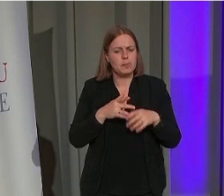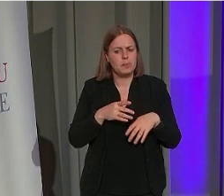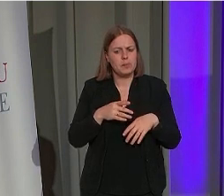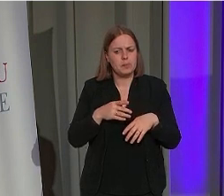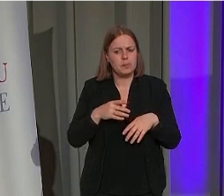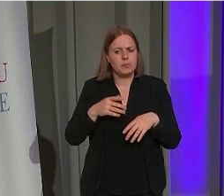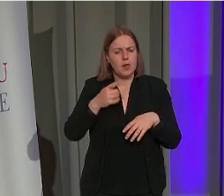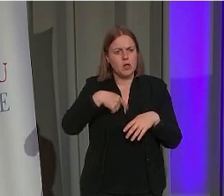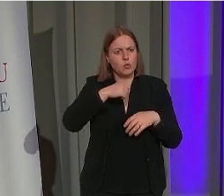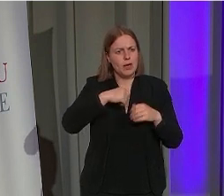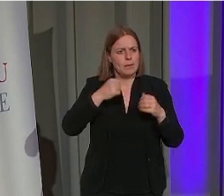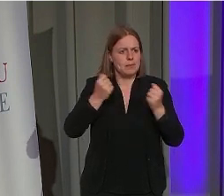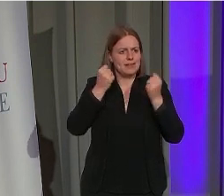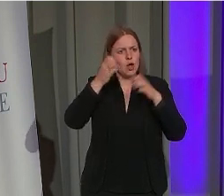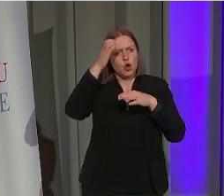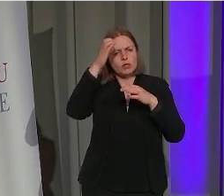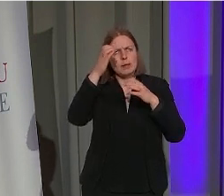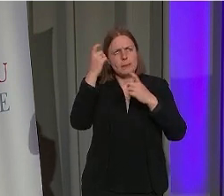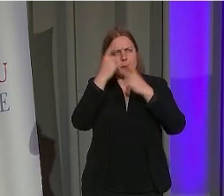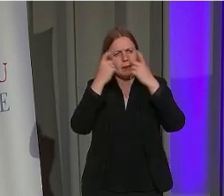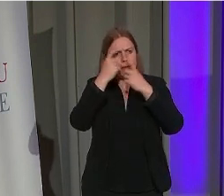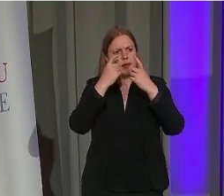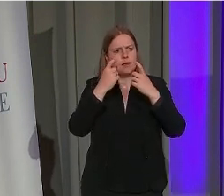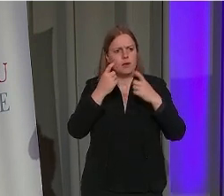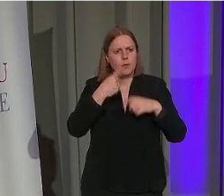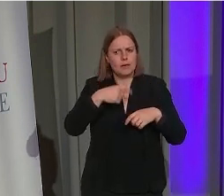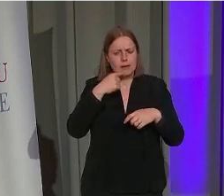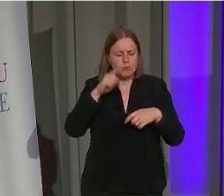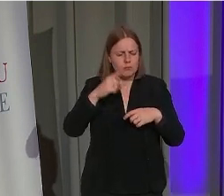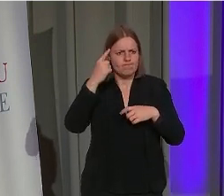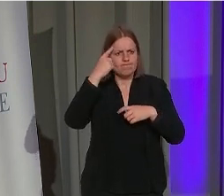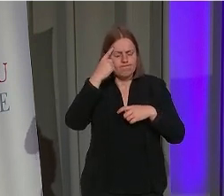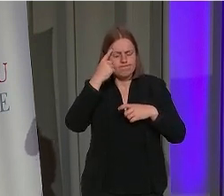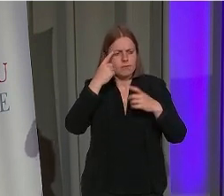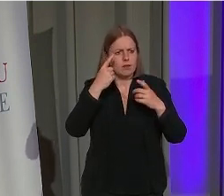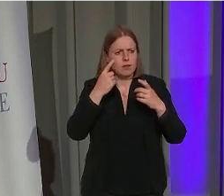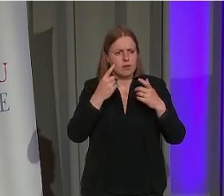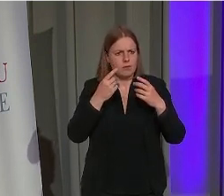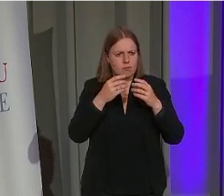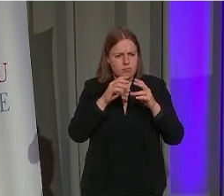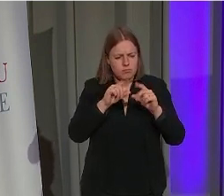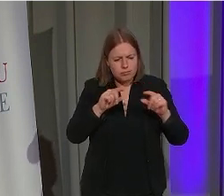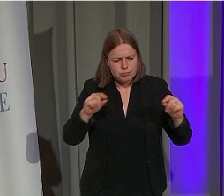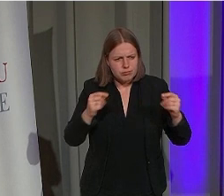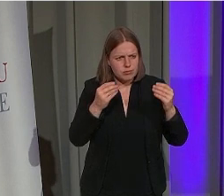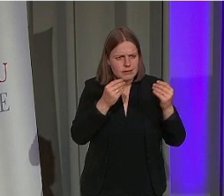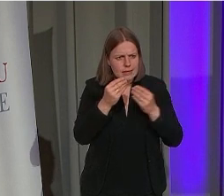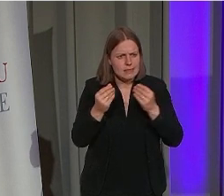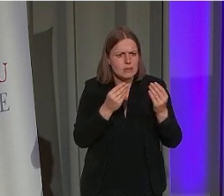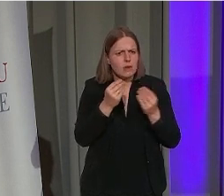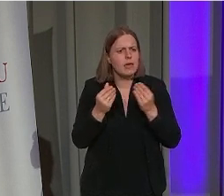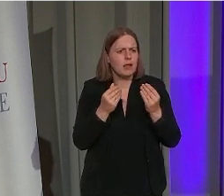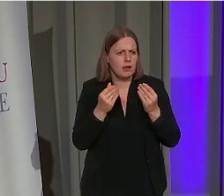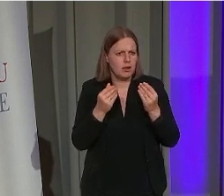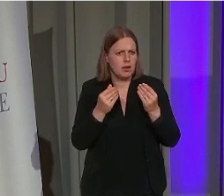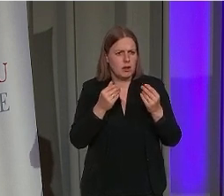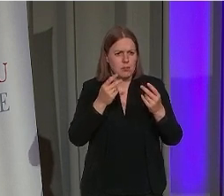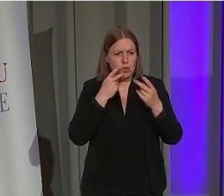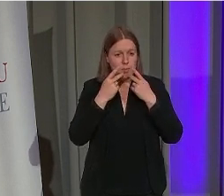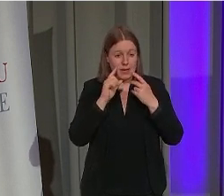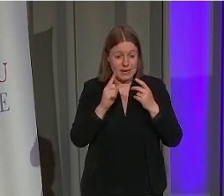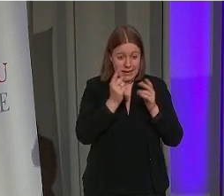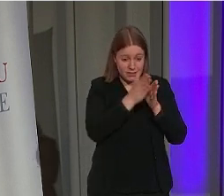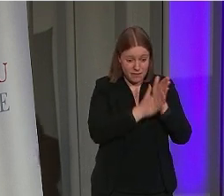That is why from the concept phase on, we speak about the multi-sensory approach in